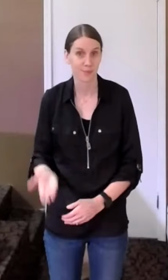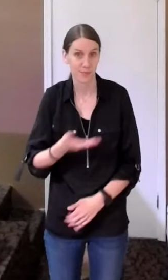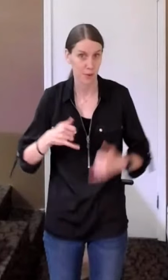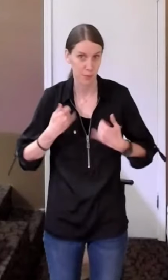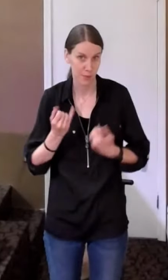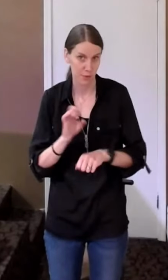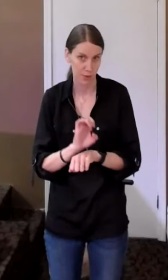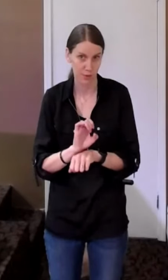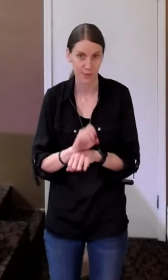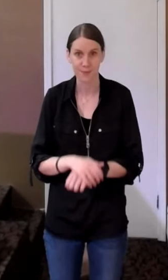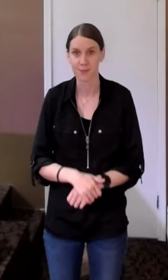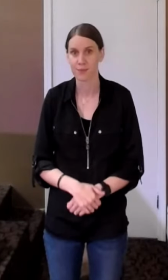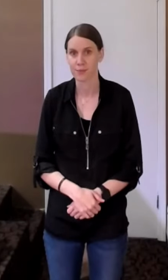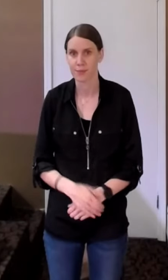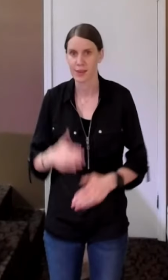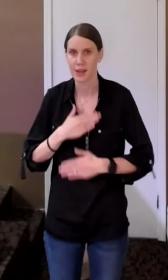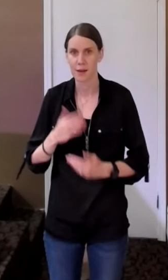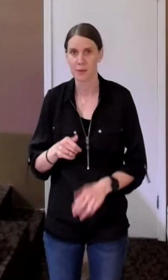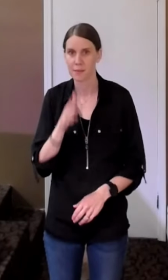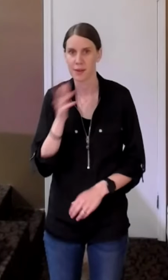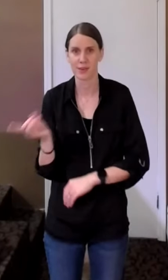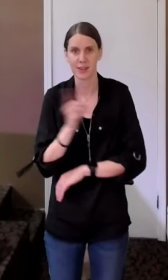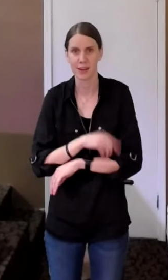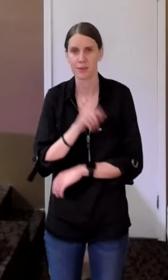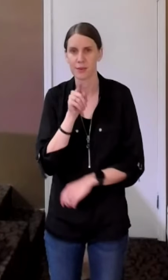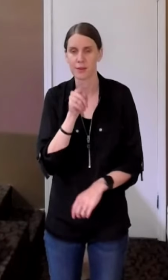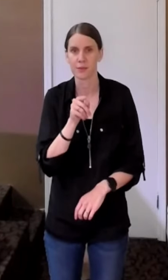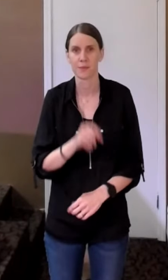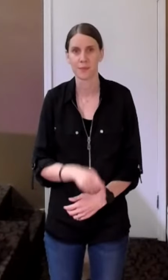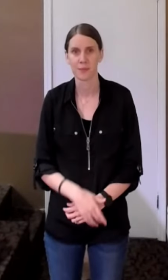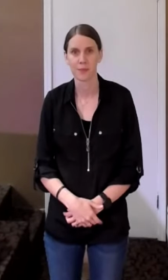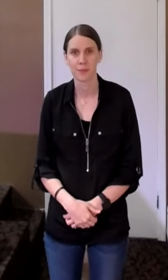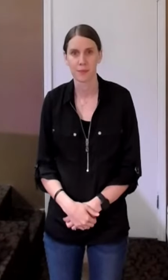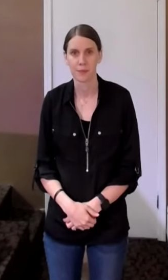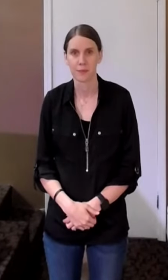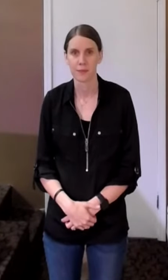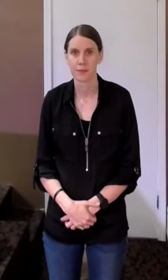Welcome to Joy and Happy Mother's Day to you.